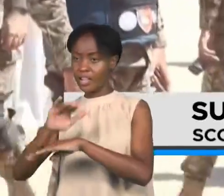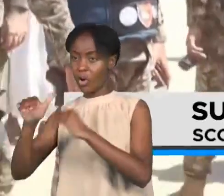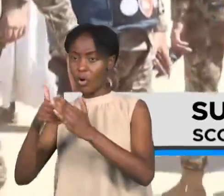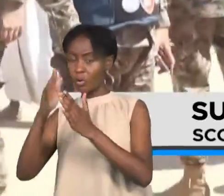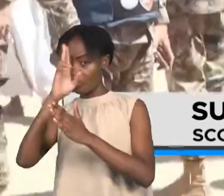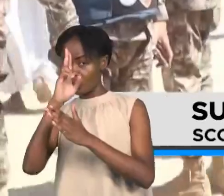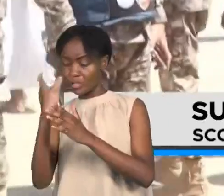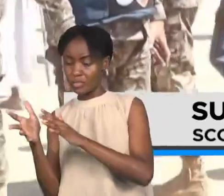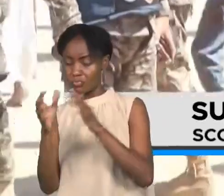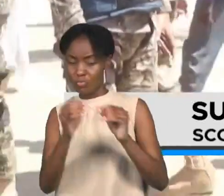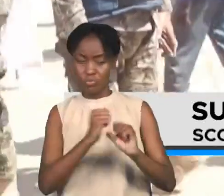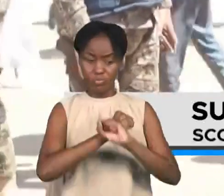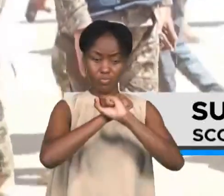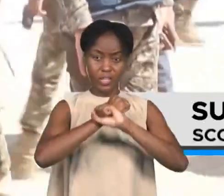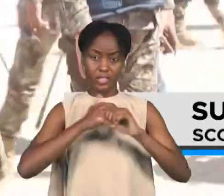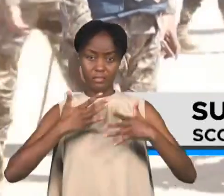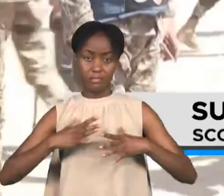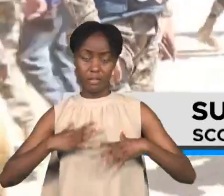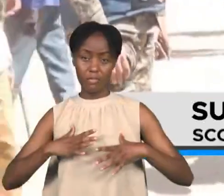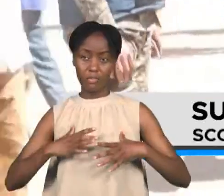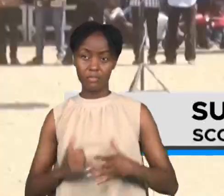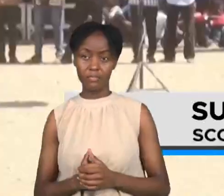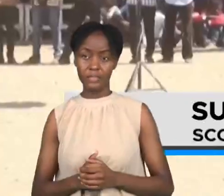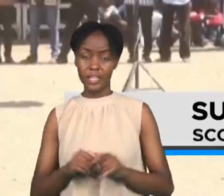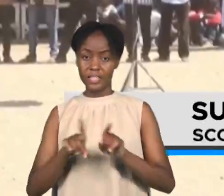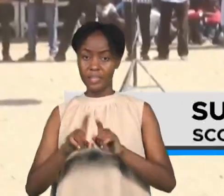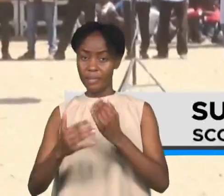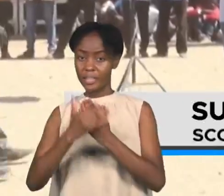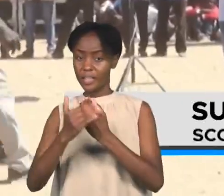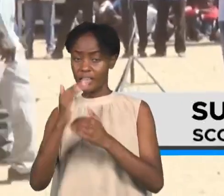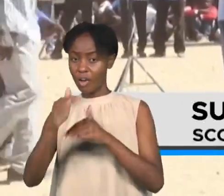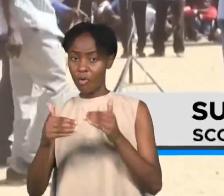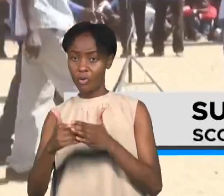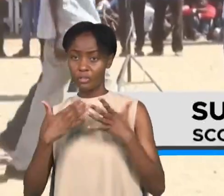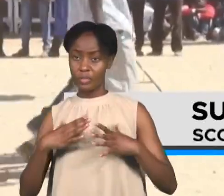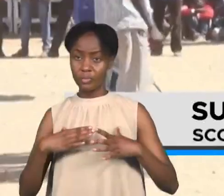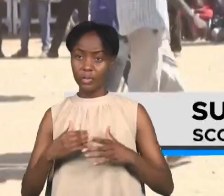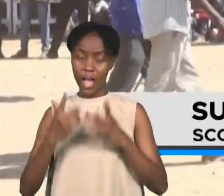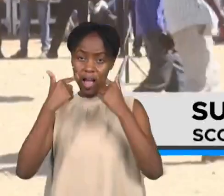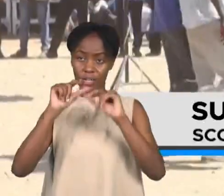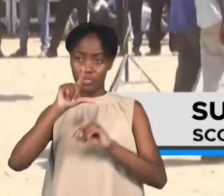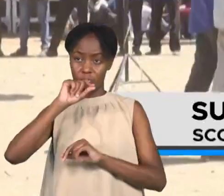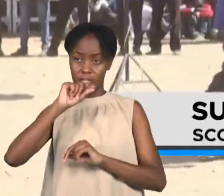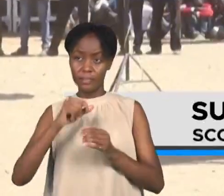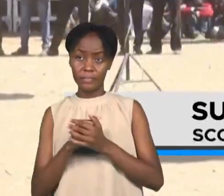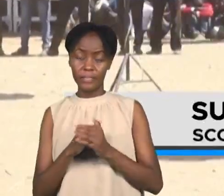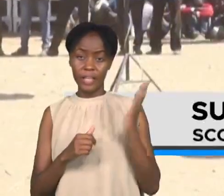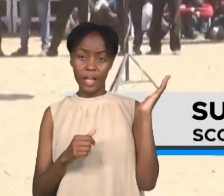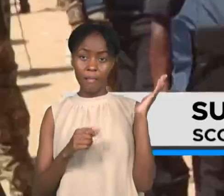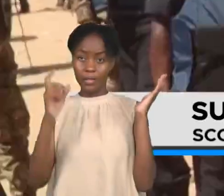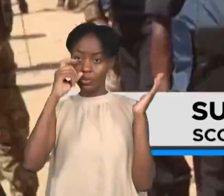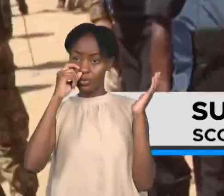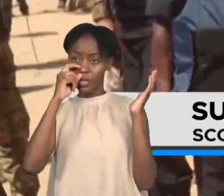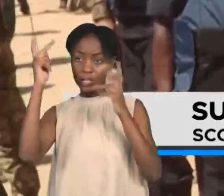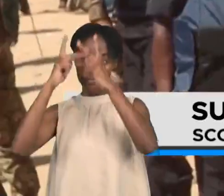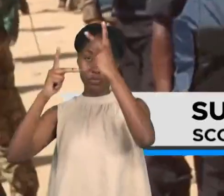to secure civilians and key infrastructure, the cabinet announced on Twitter. The Sudanese Professional Association, an